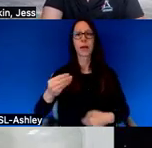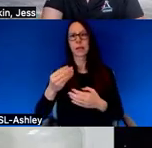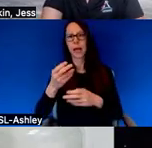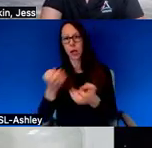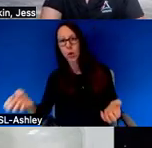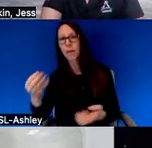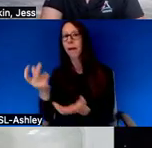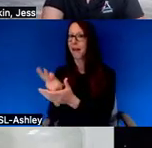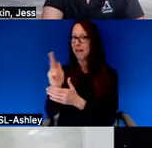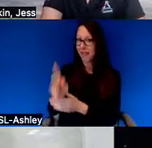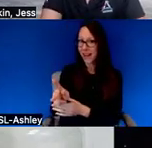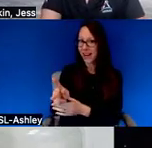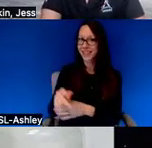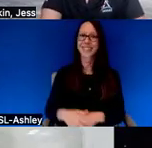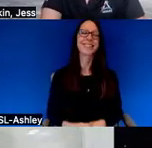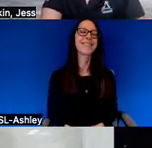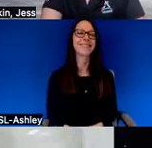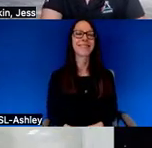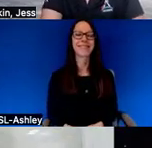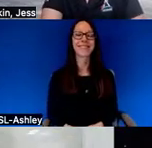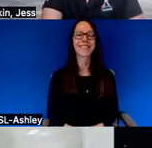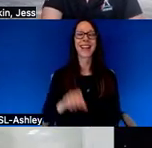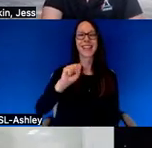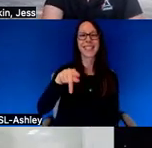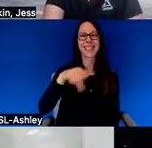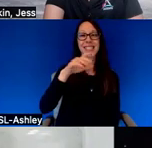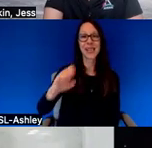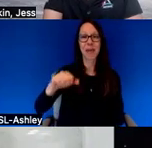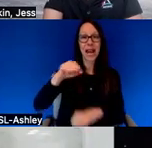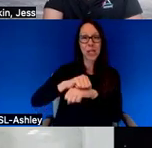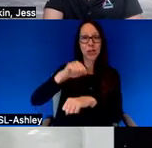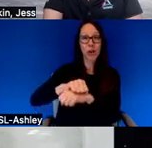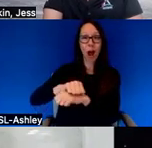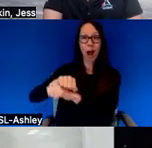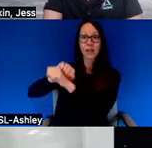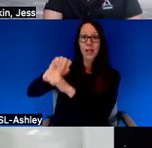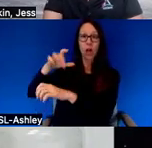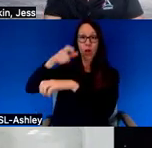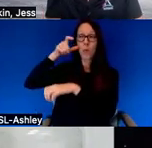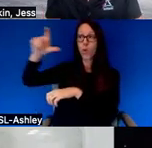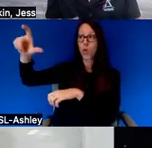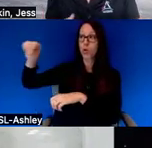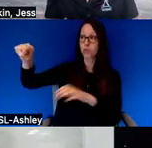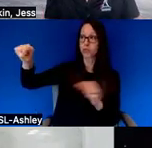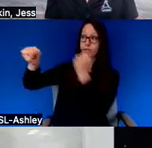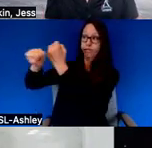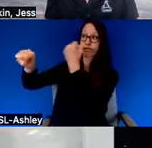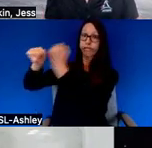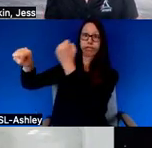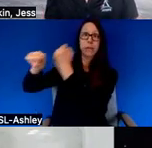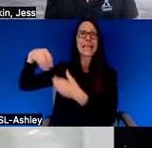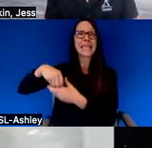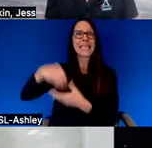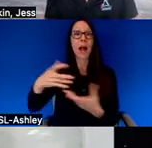As if that wasn't enough problems, these space rocks that are crashing into the moon contain a lot of metals. So in this baby